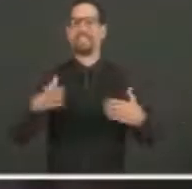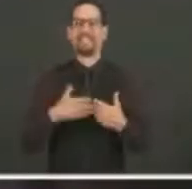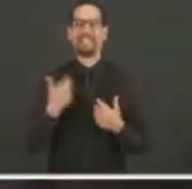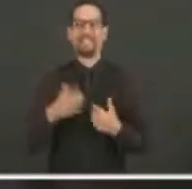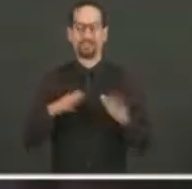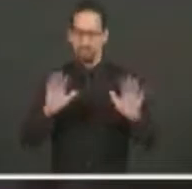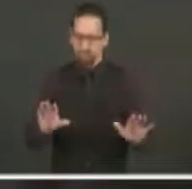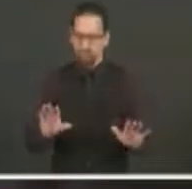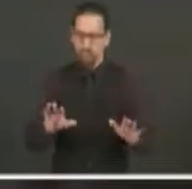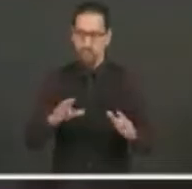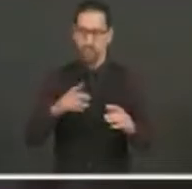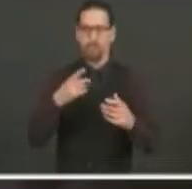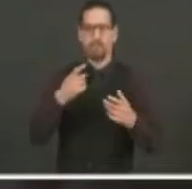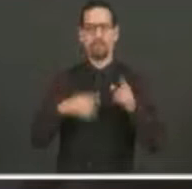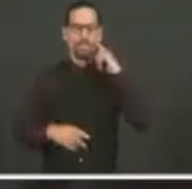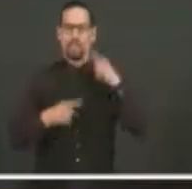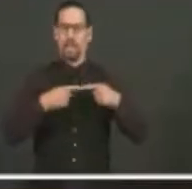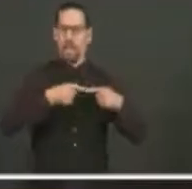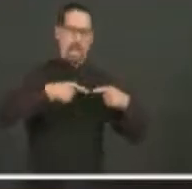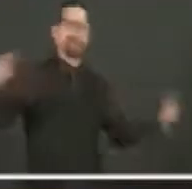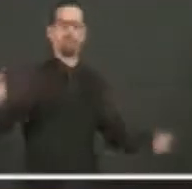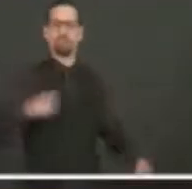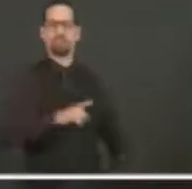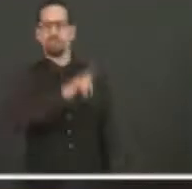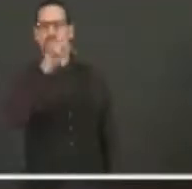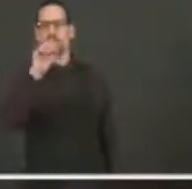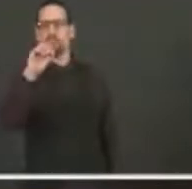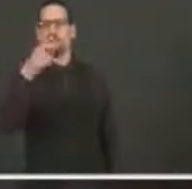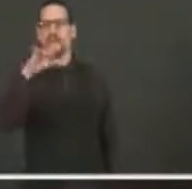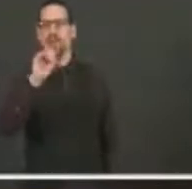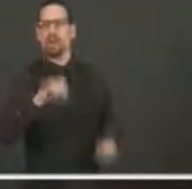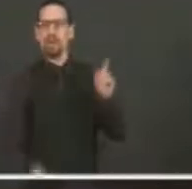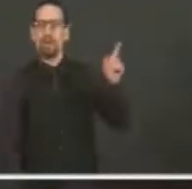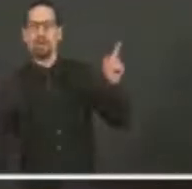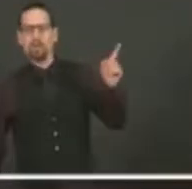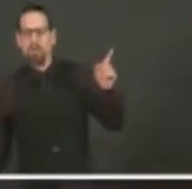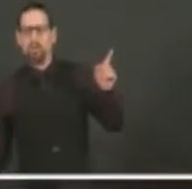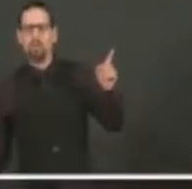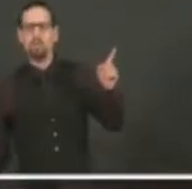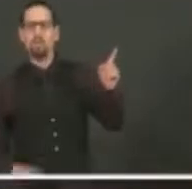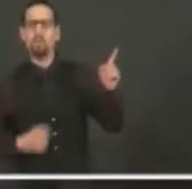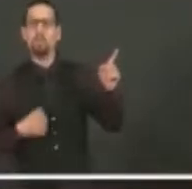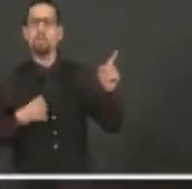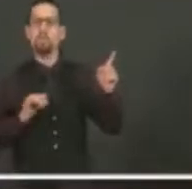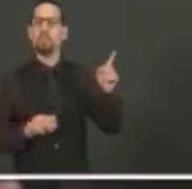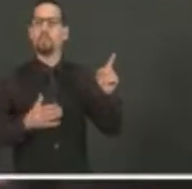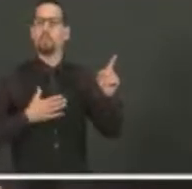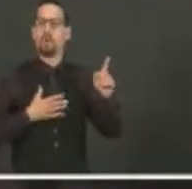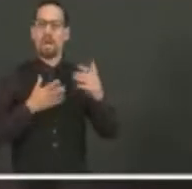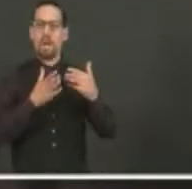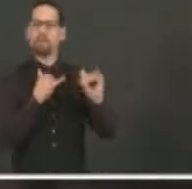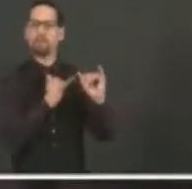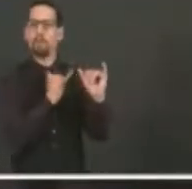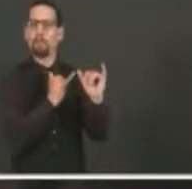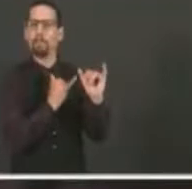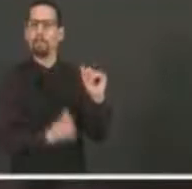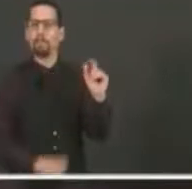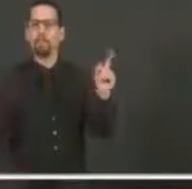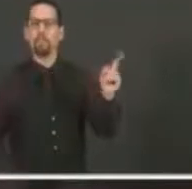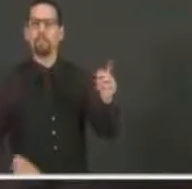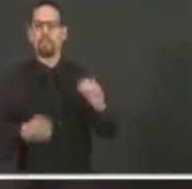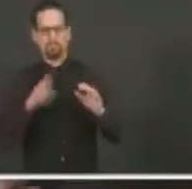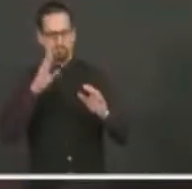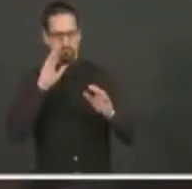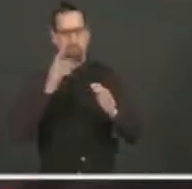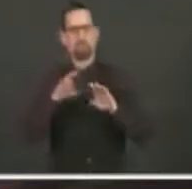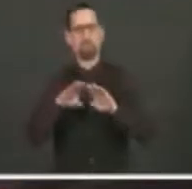Ohio. I look at Ohio's data and I take heart because they're quite similar to us. They've had a broad reopening like us.